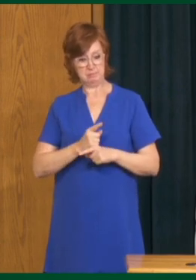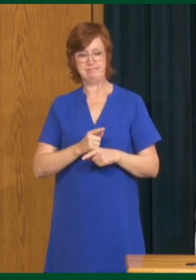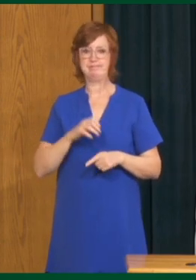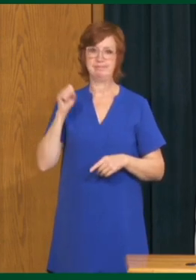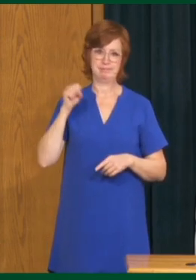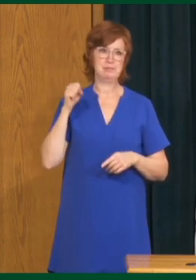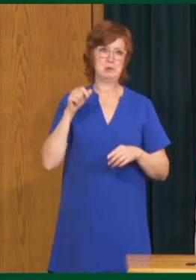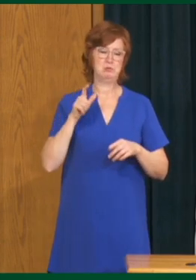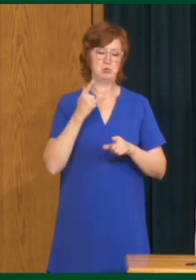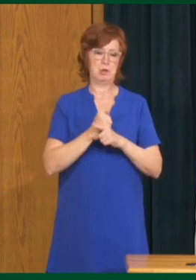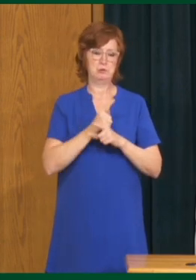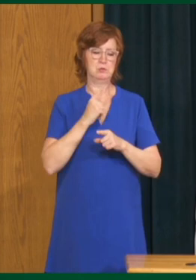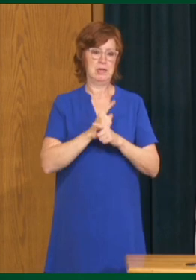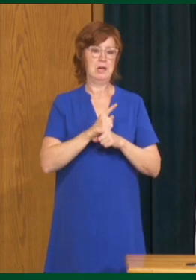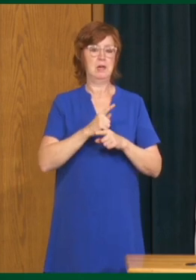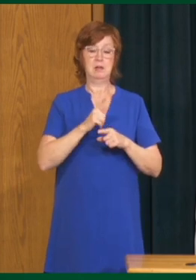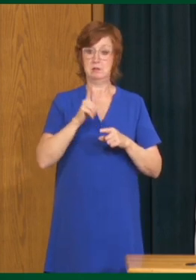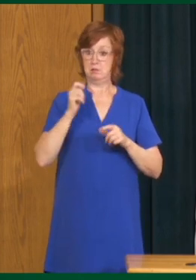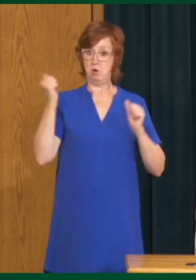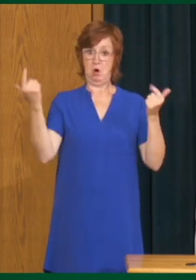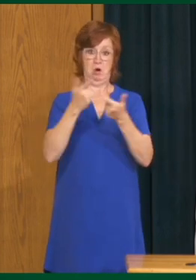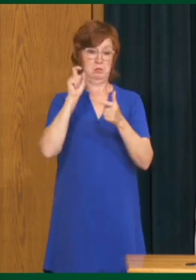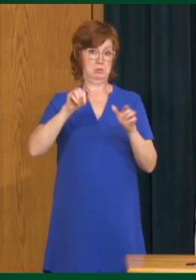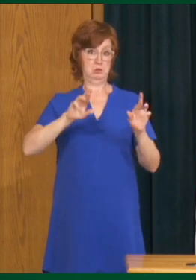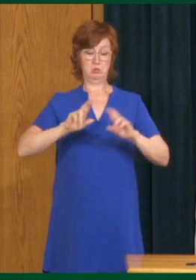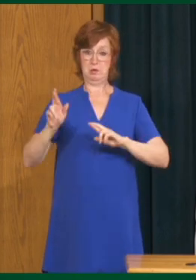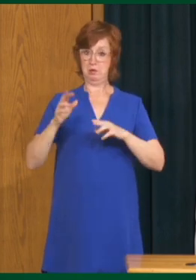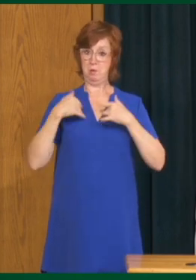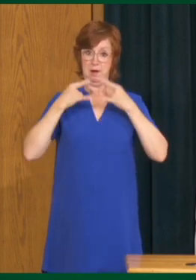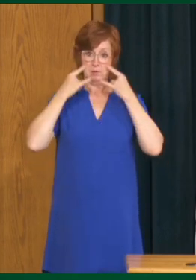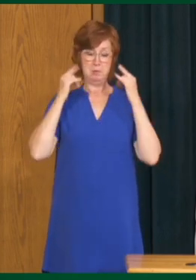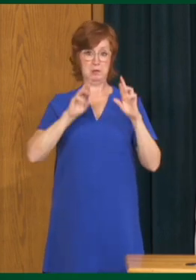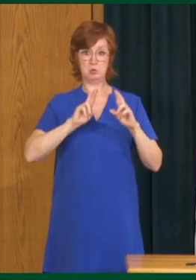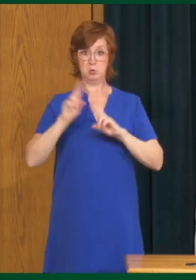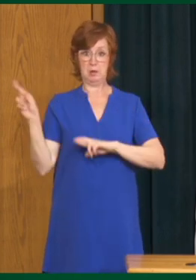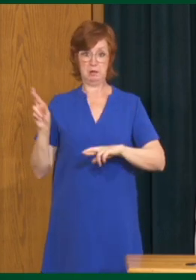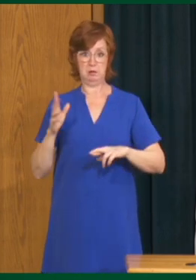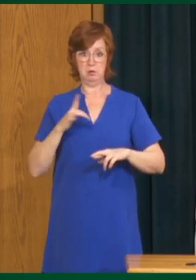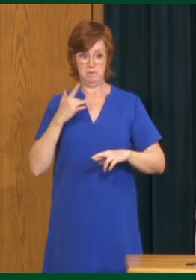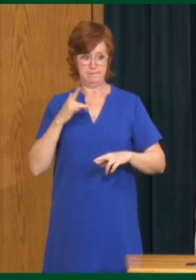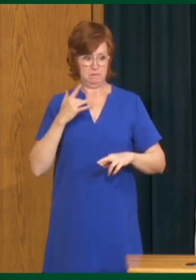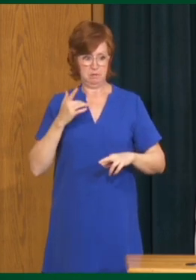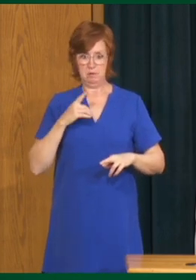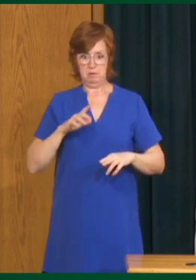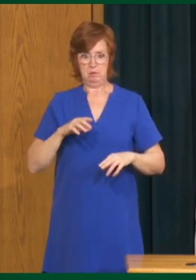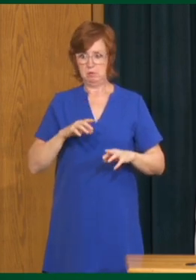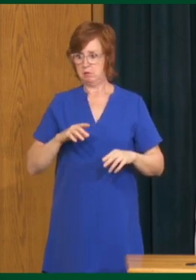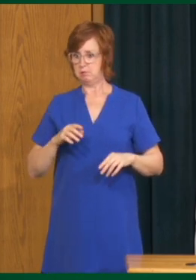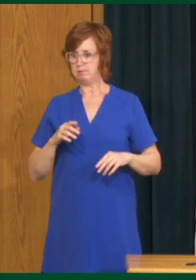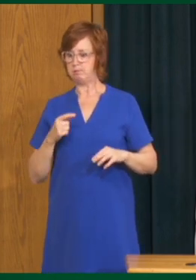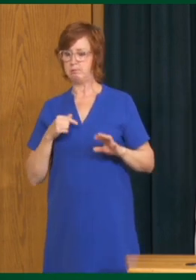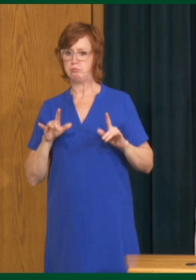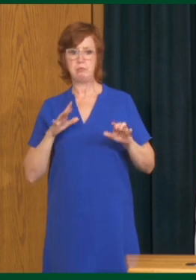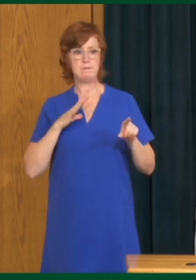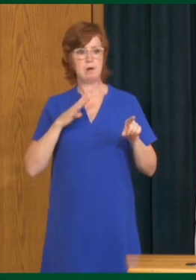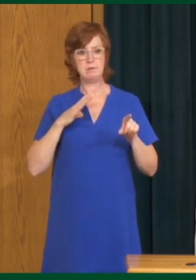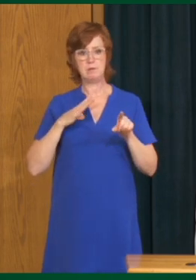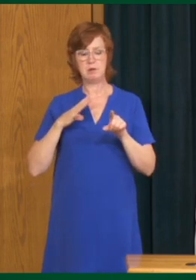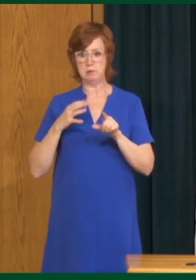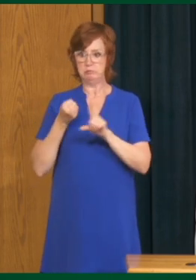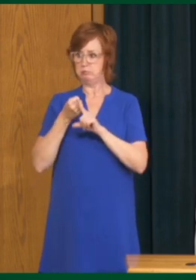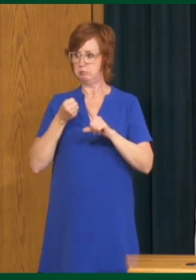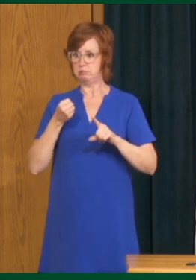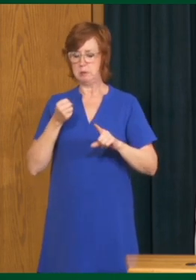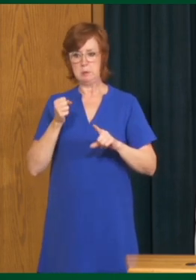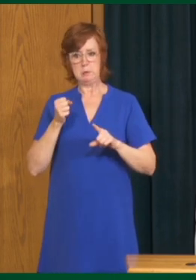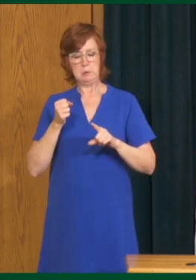a mask on hand, and we all need to be able to put it on when we feel we can't maintain that 2 meter distance, and it should be a